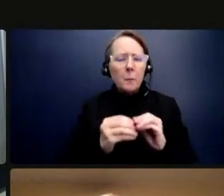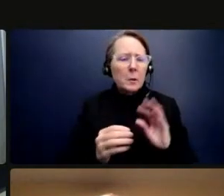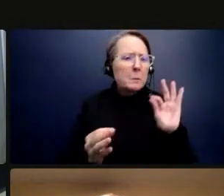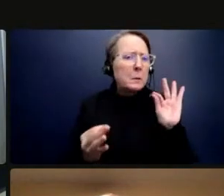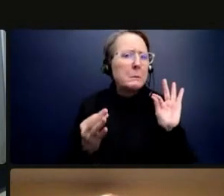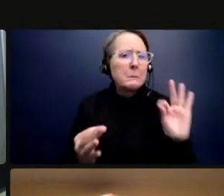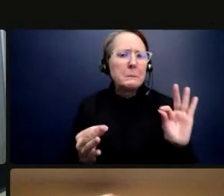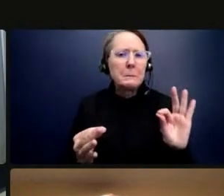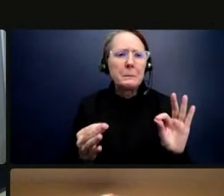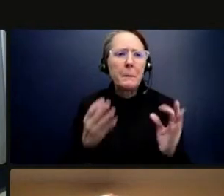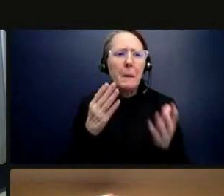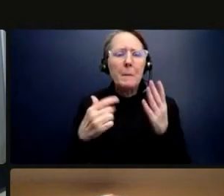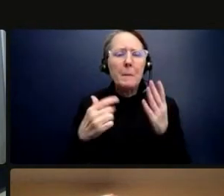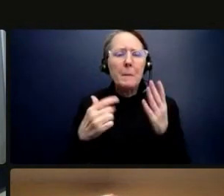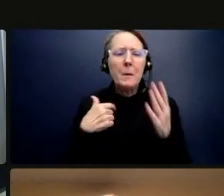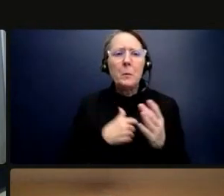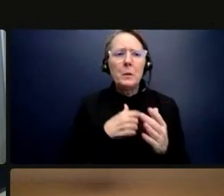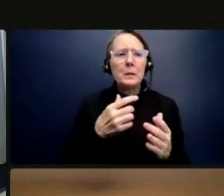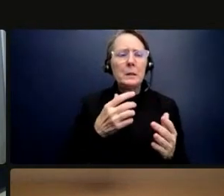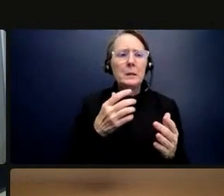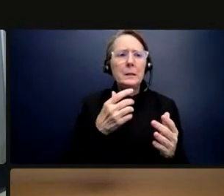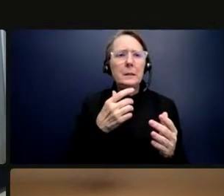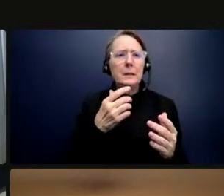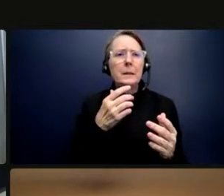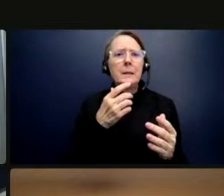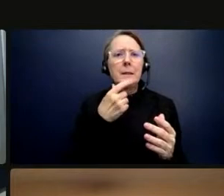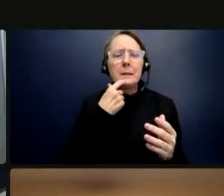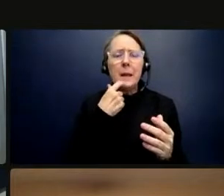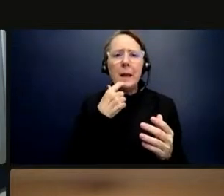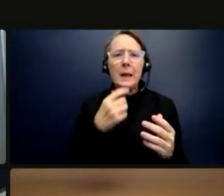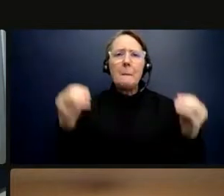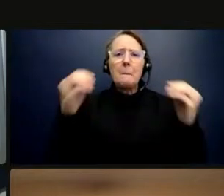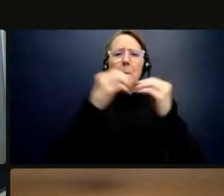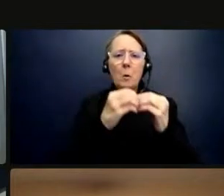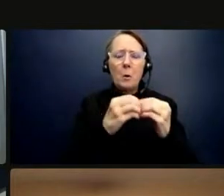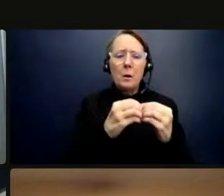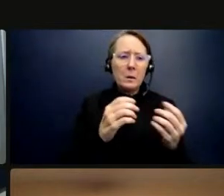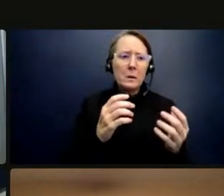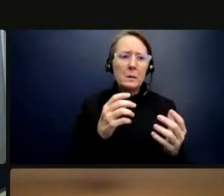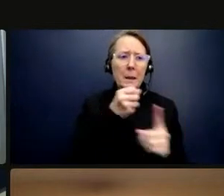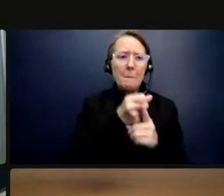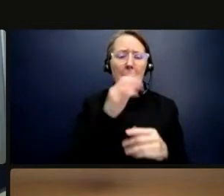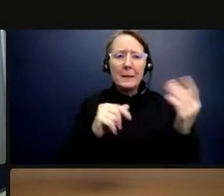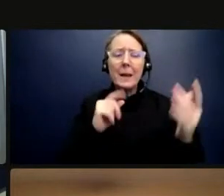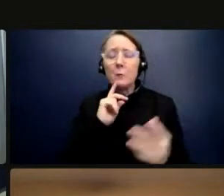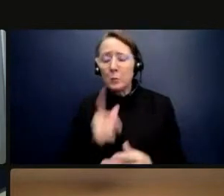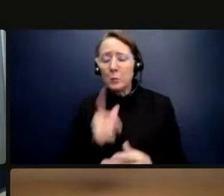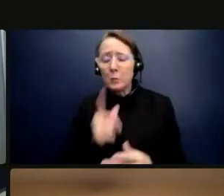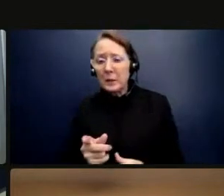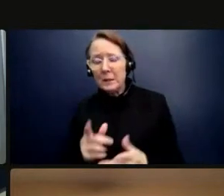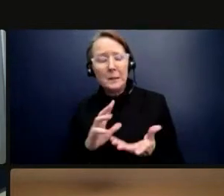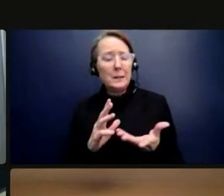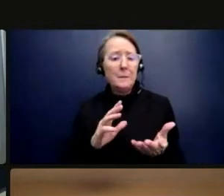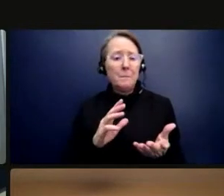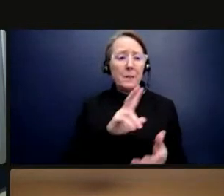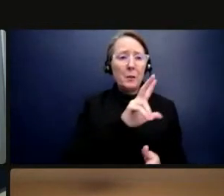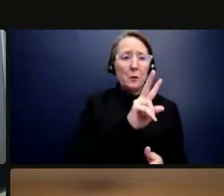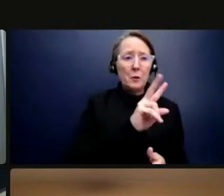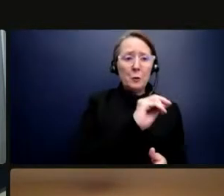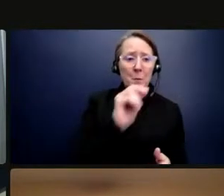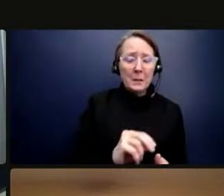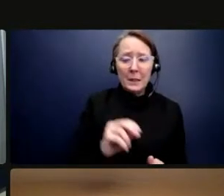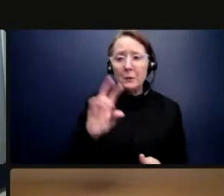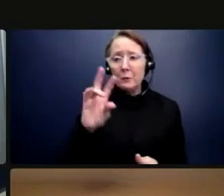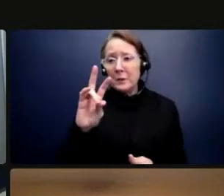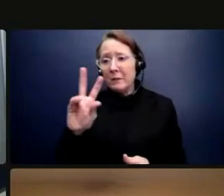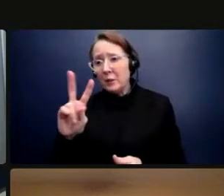we're overstating how impactful they were with 37% and 72% of people going through the two current sites, getting to